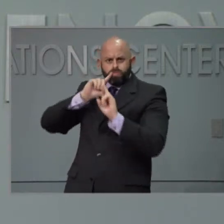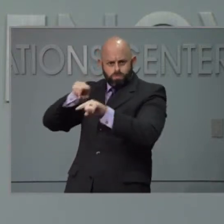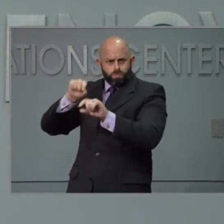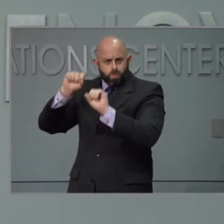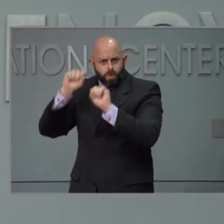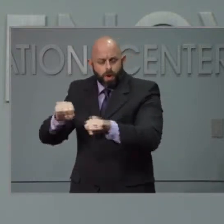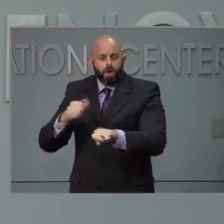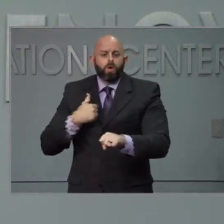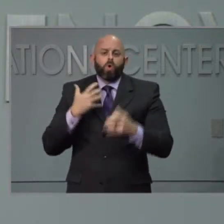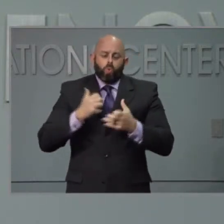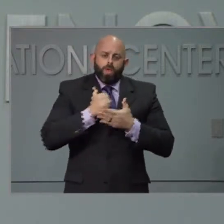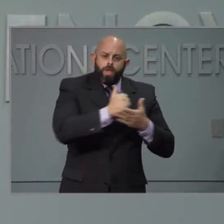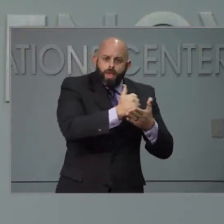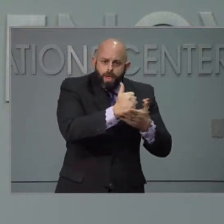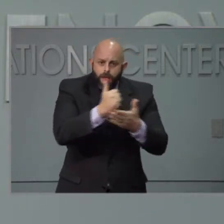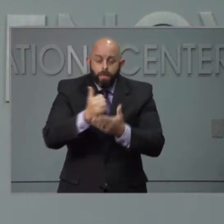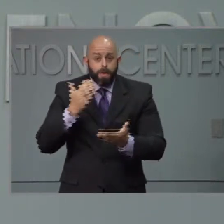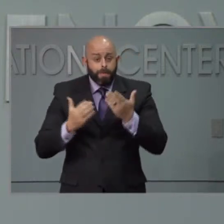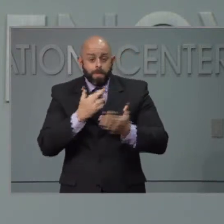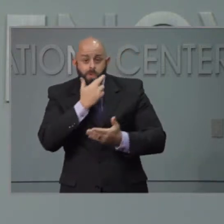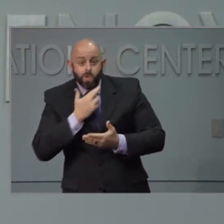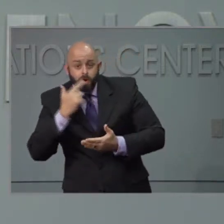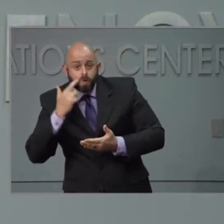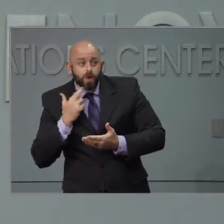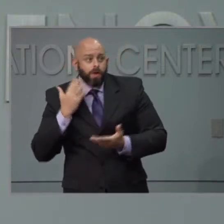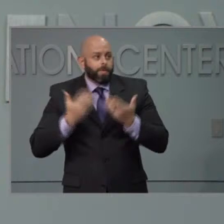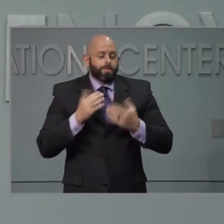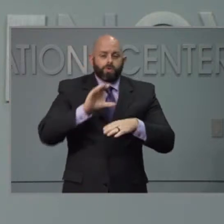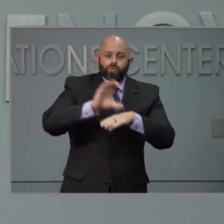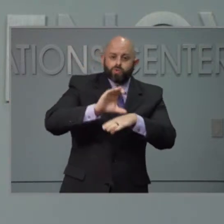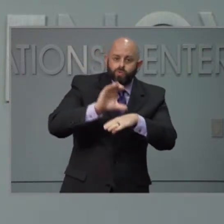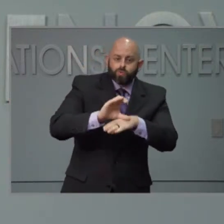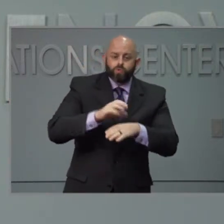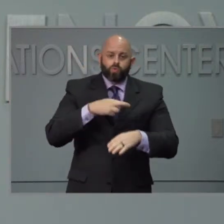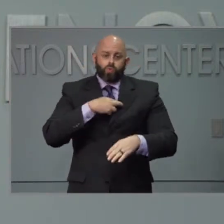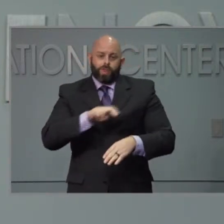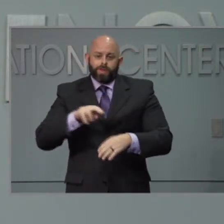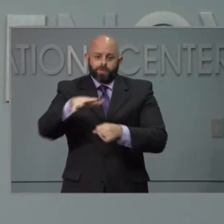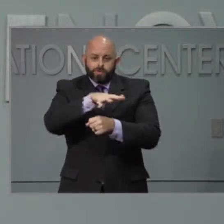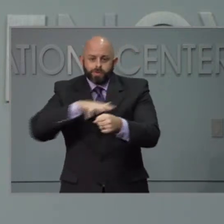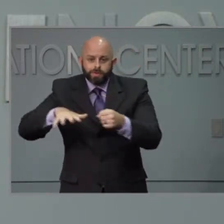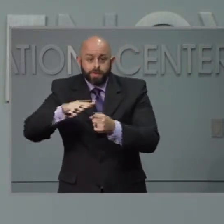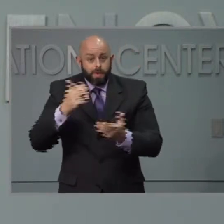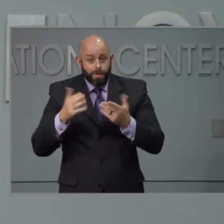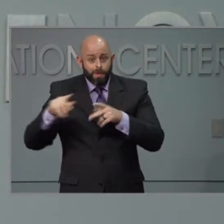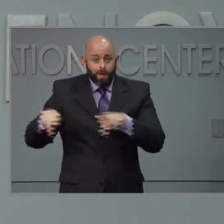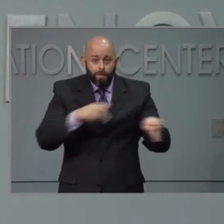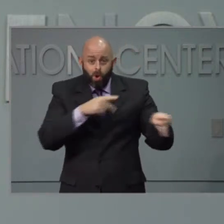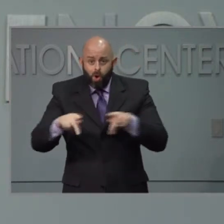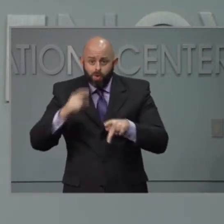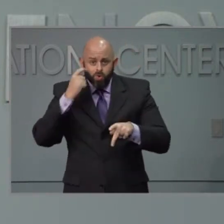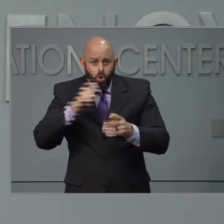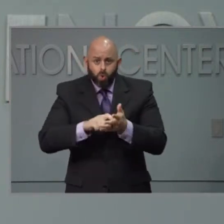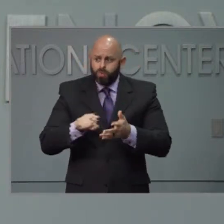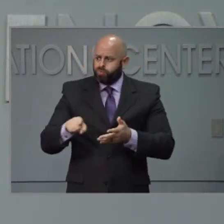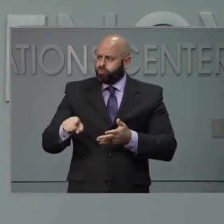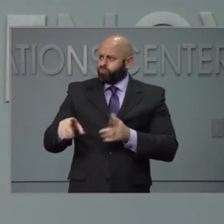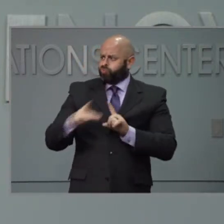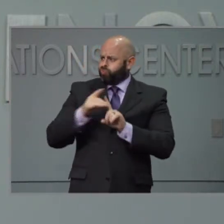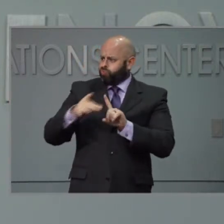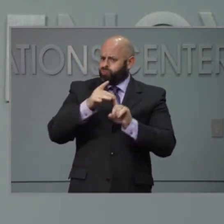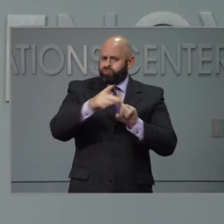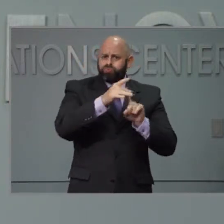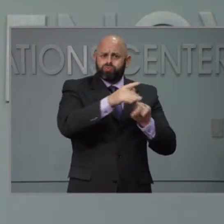can do to work with you, whether it's a restaurant or a religious setting, or even was a party at someone's home. So we are